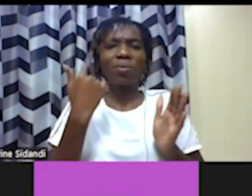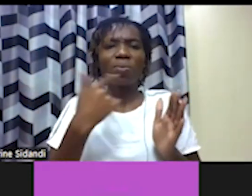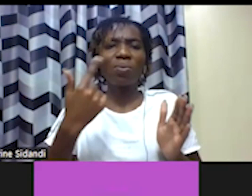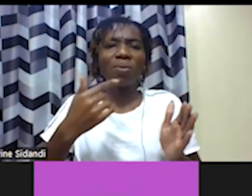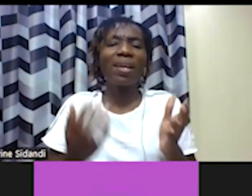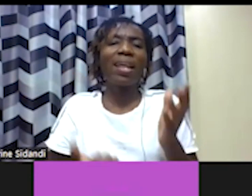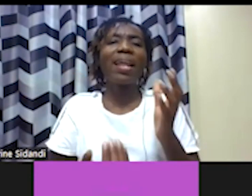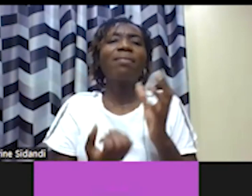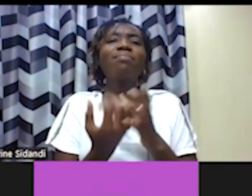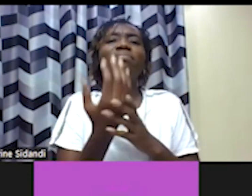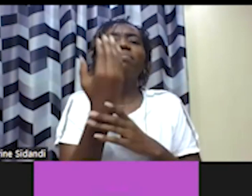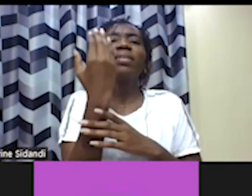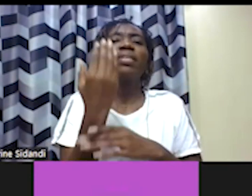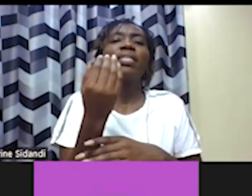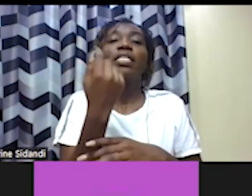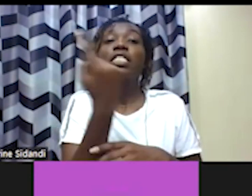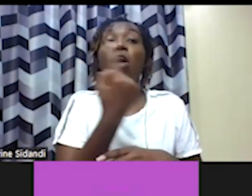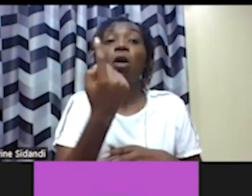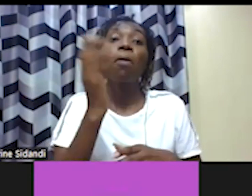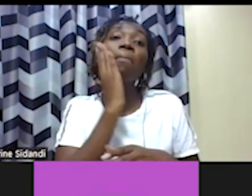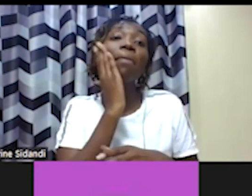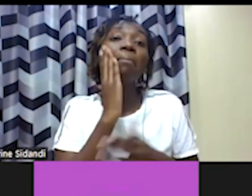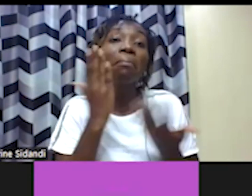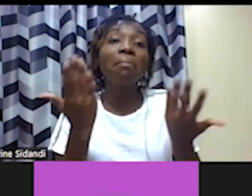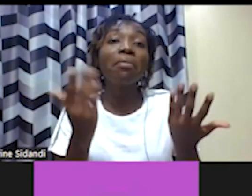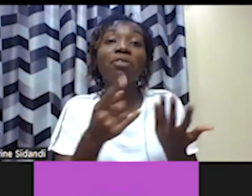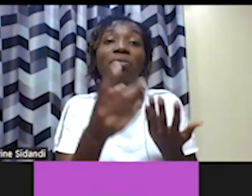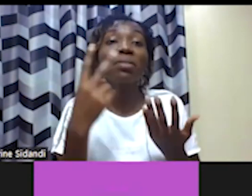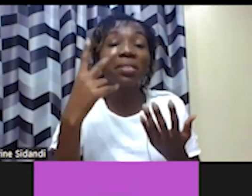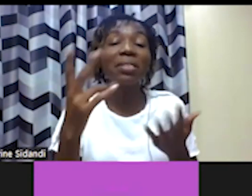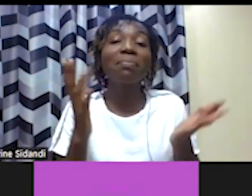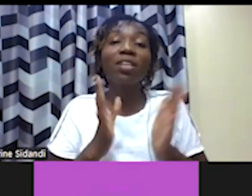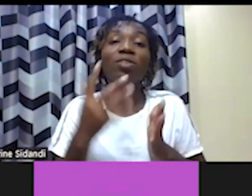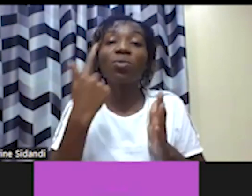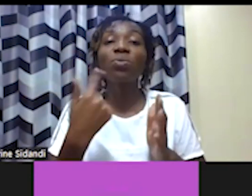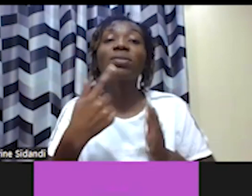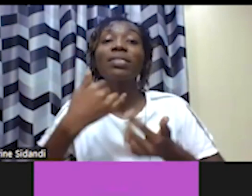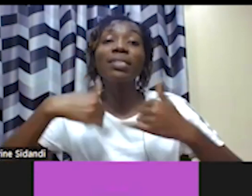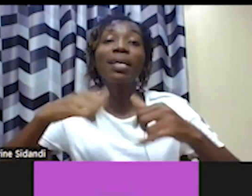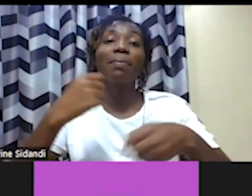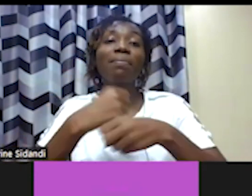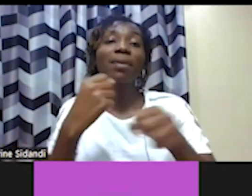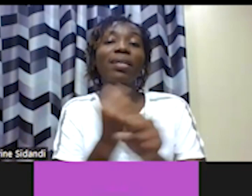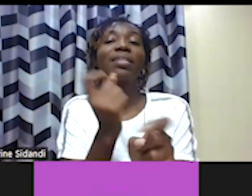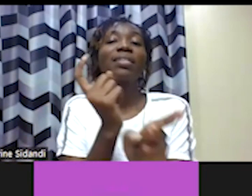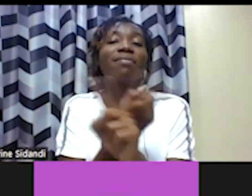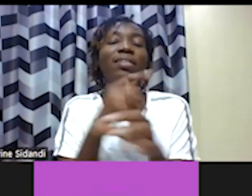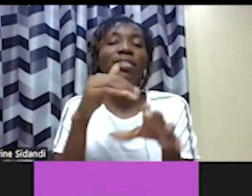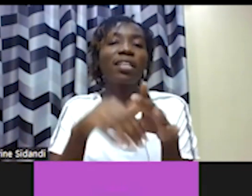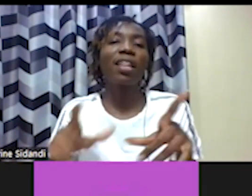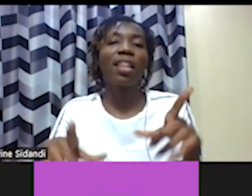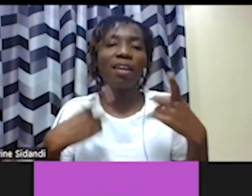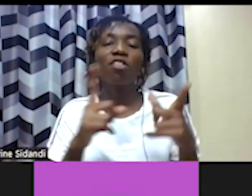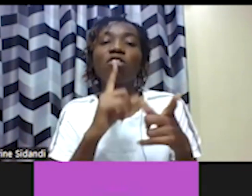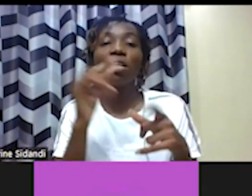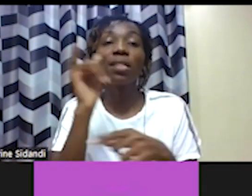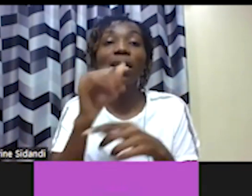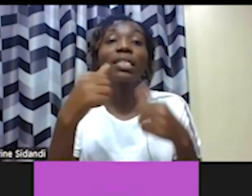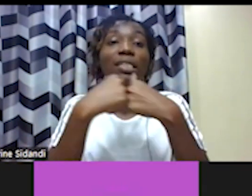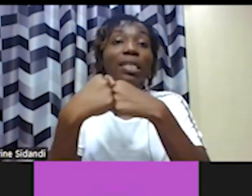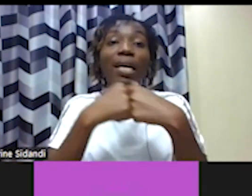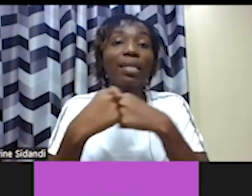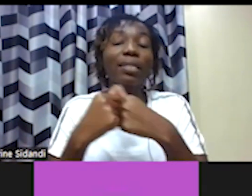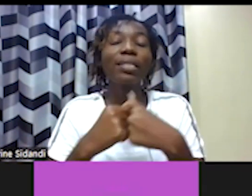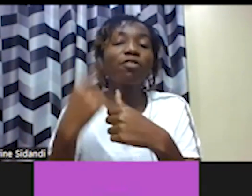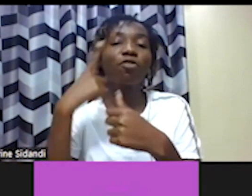was raised by a single mom. I think you look at me and see somebody who is trying to make a difference in life. And that will be a challenge for you who is trying to